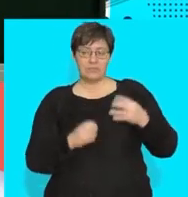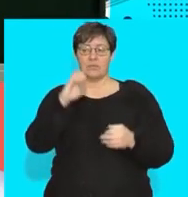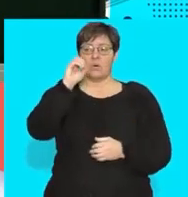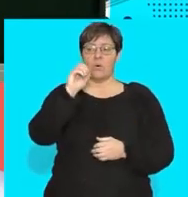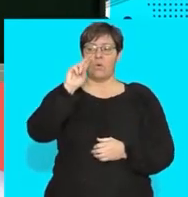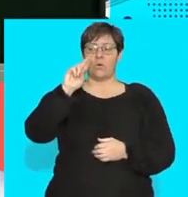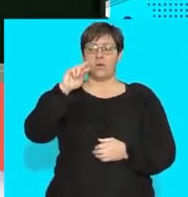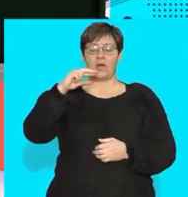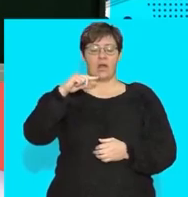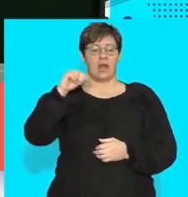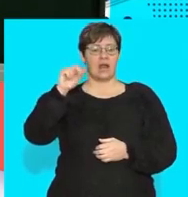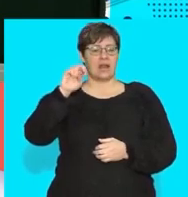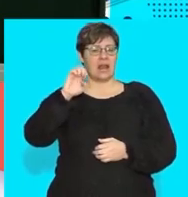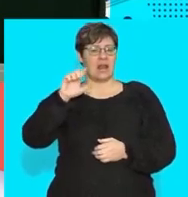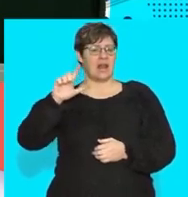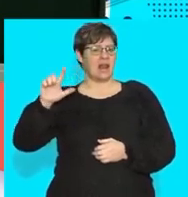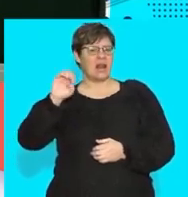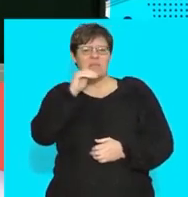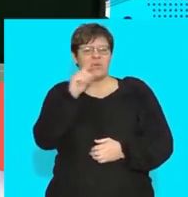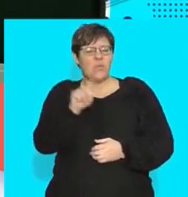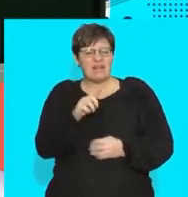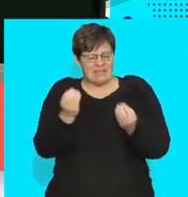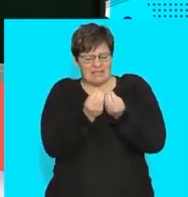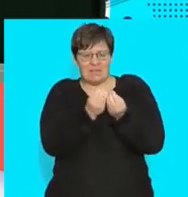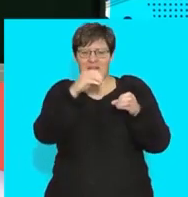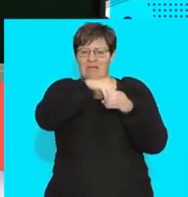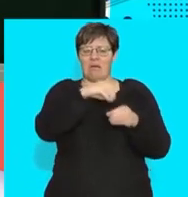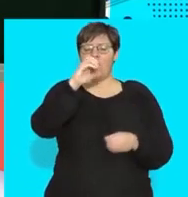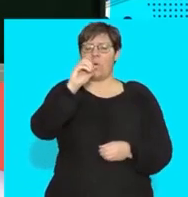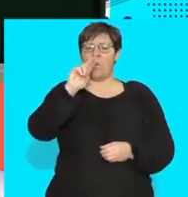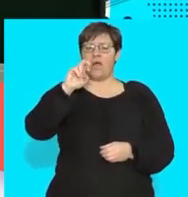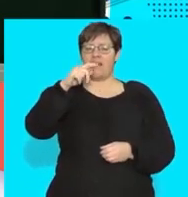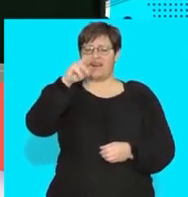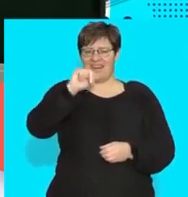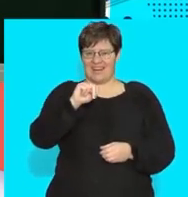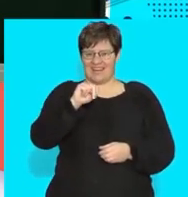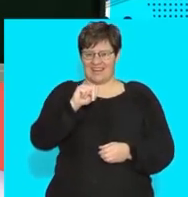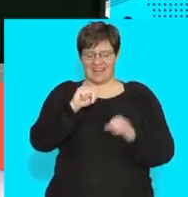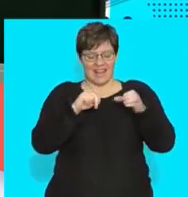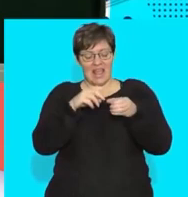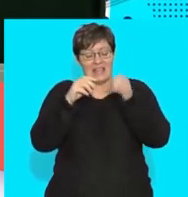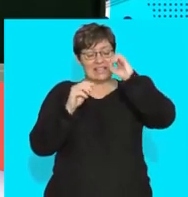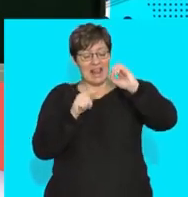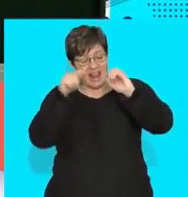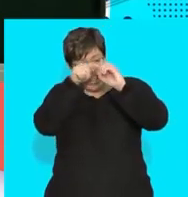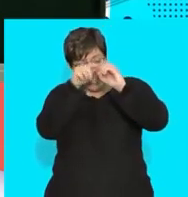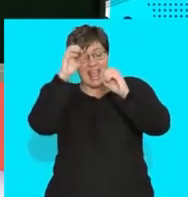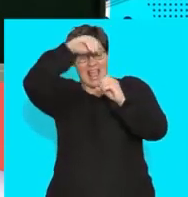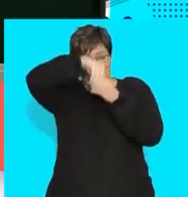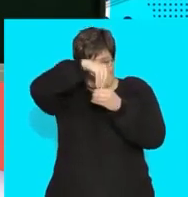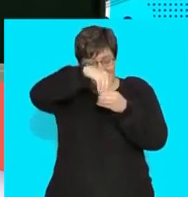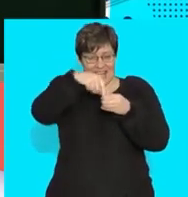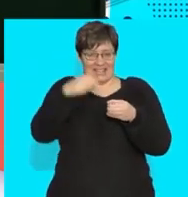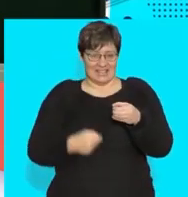an organelle means is a little organ. And that's what it is. It's something inside the